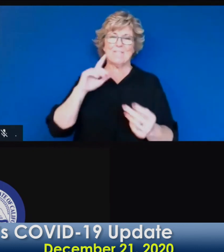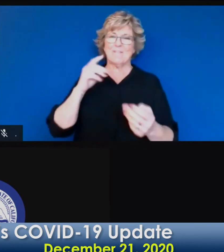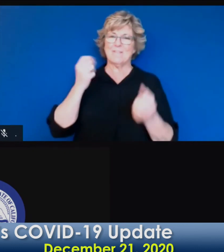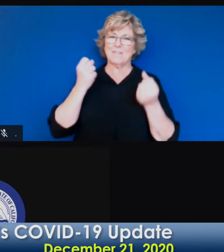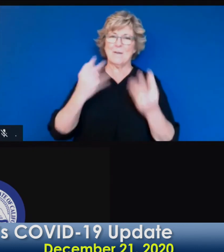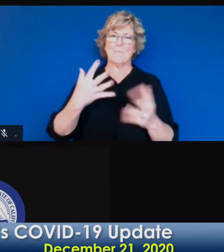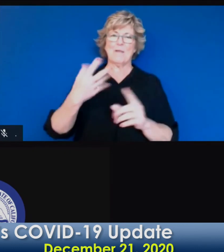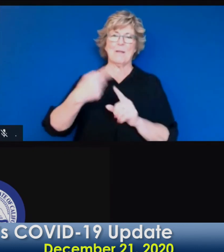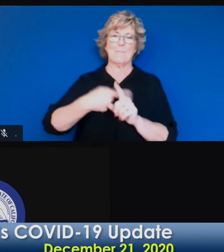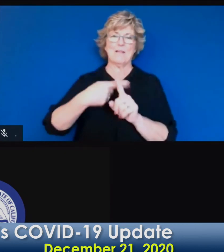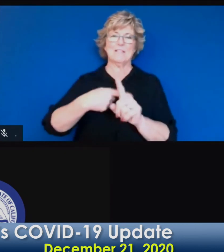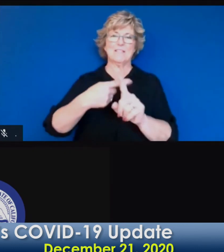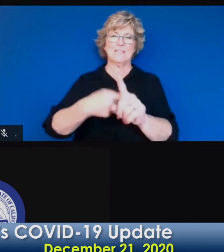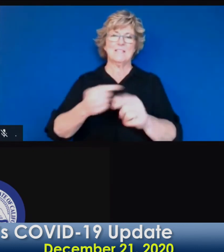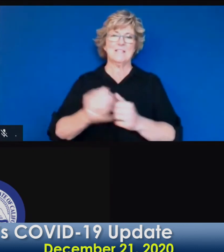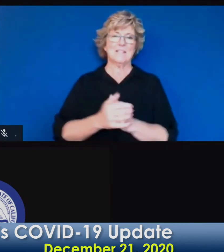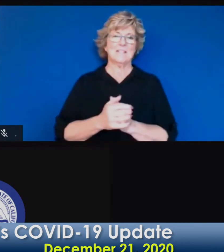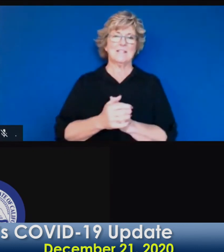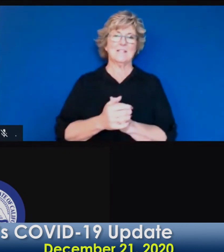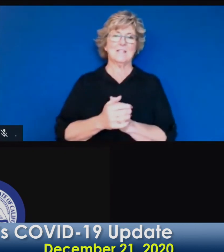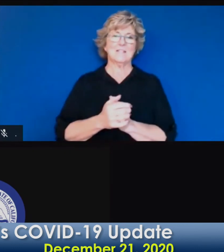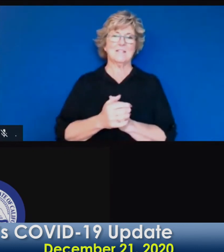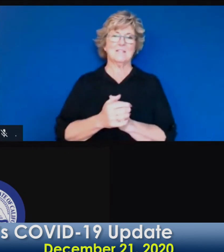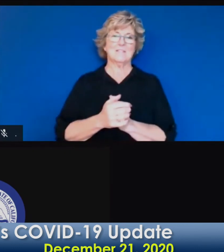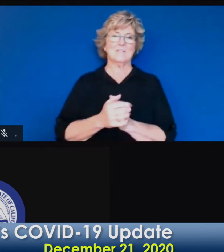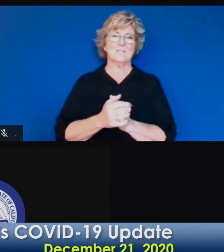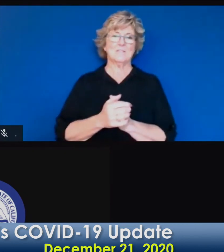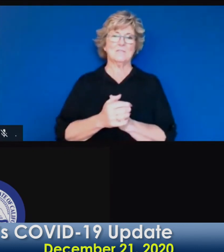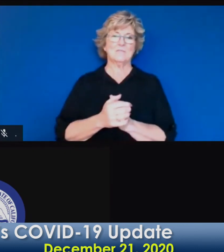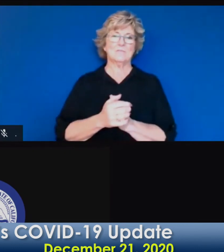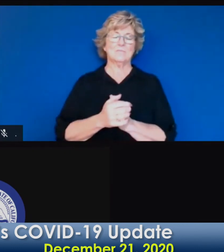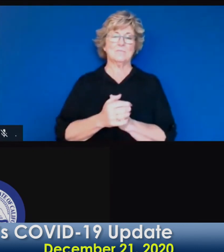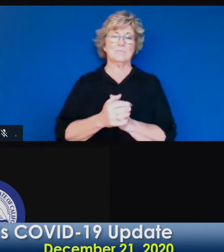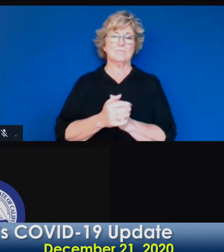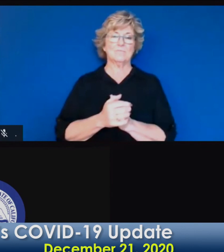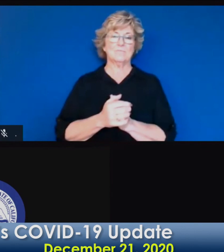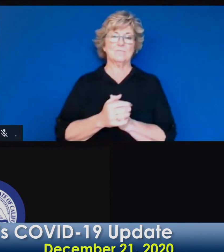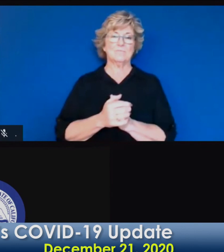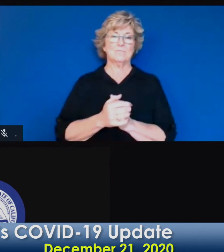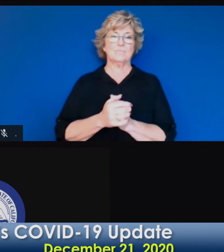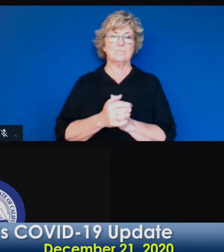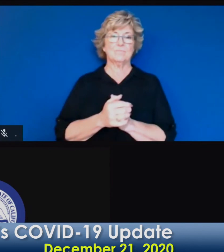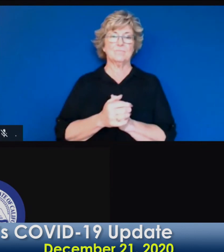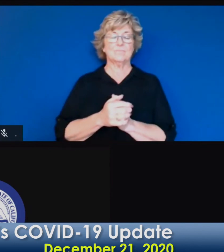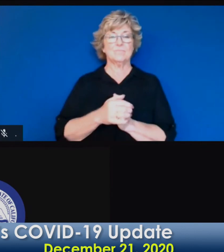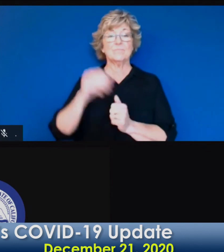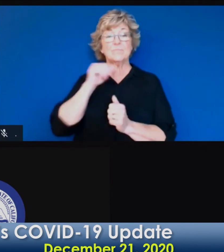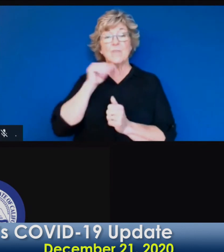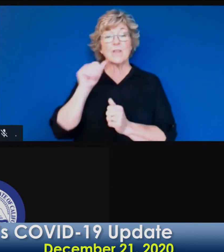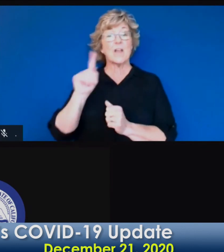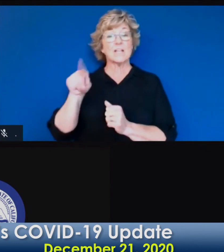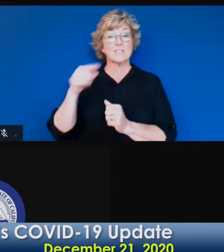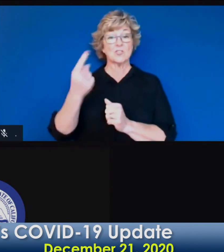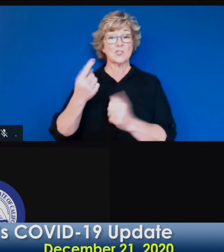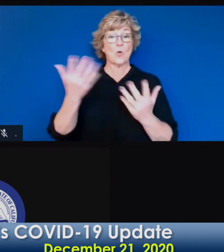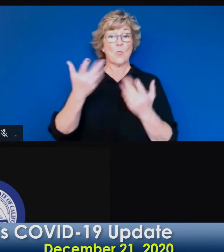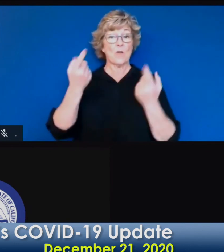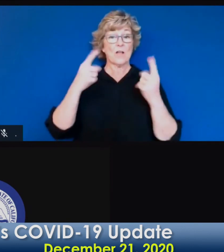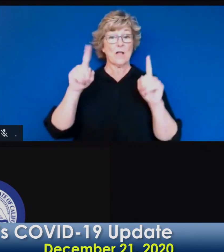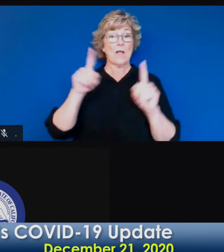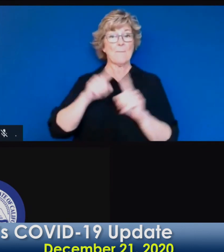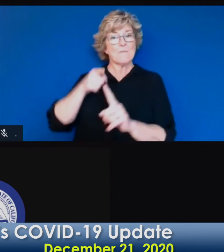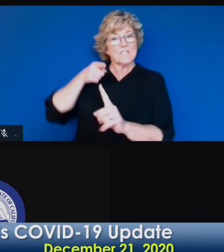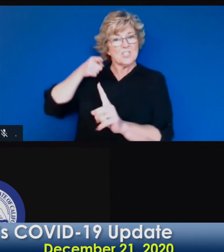I just want to, make the case not just for what was accomplished, but for what she,